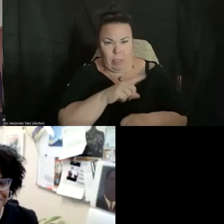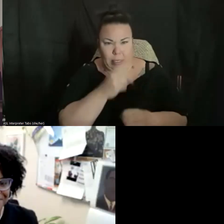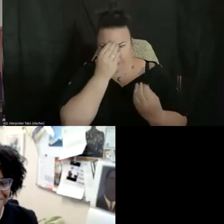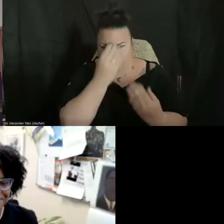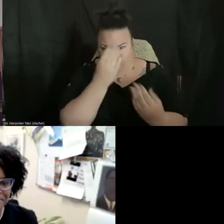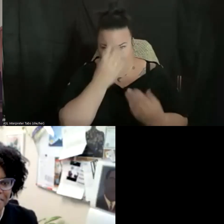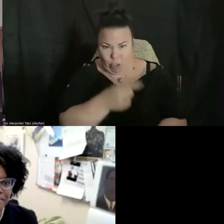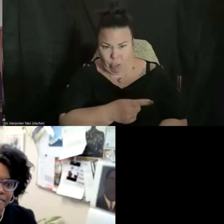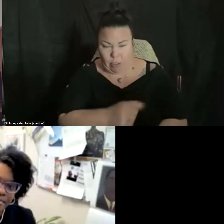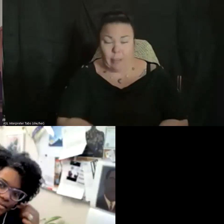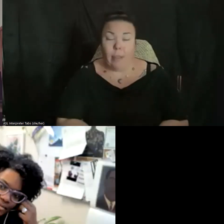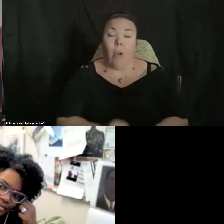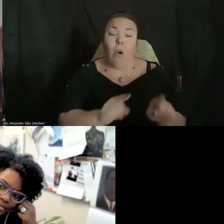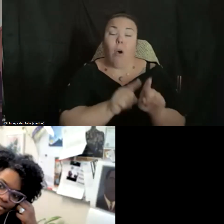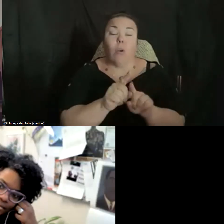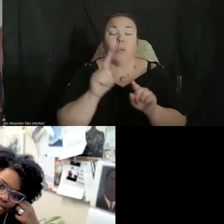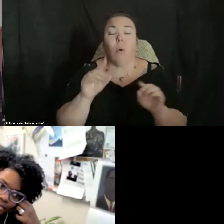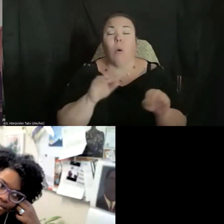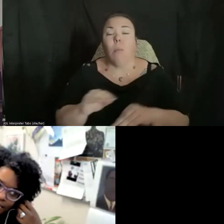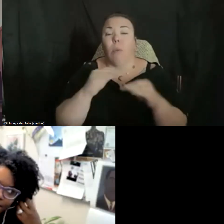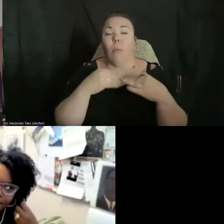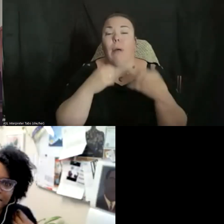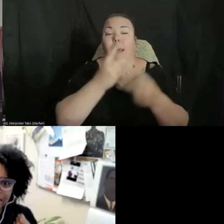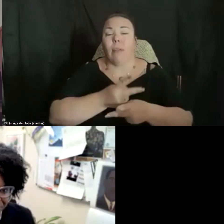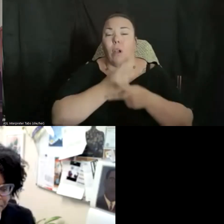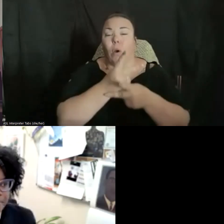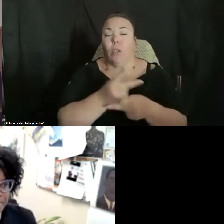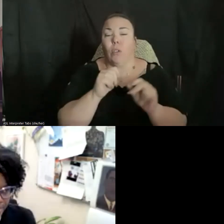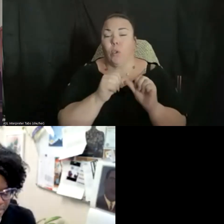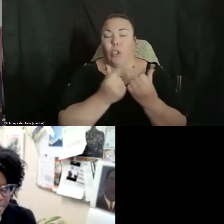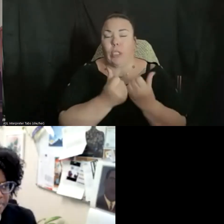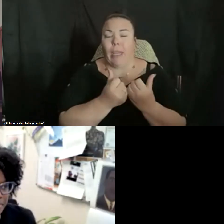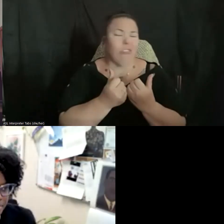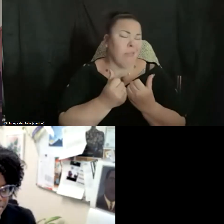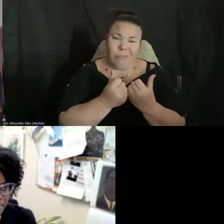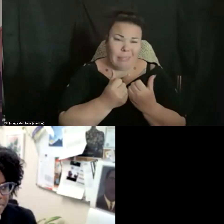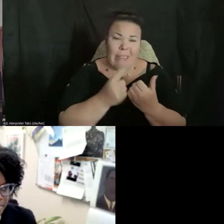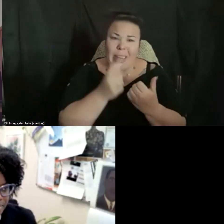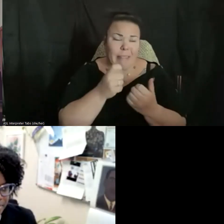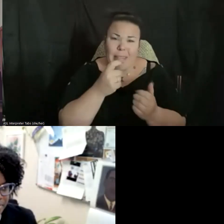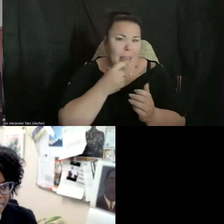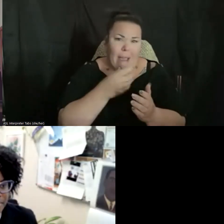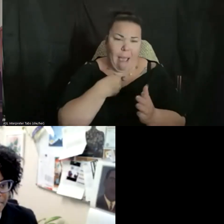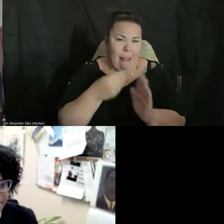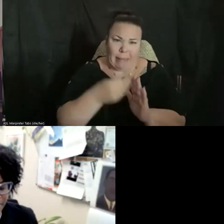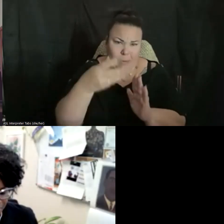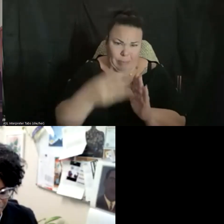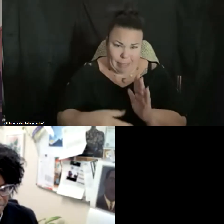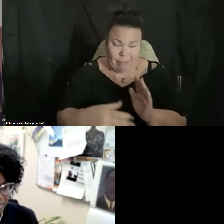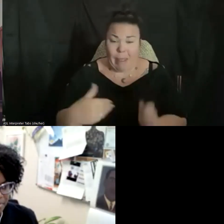Mobile Healthcare Association is a relatively inexpensive way to gain access to a whole bunch of information. Membership